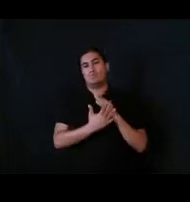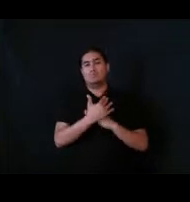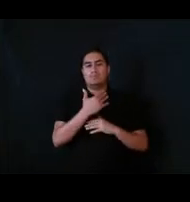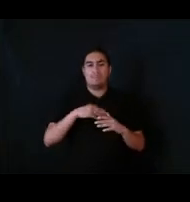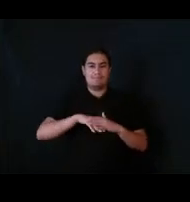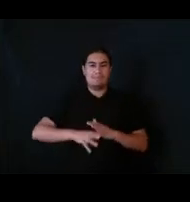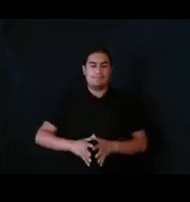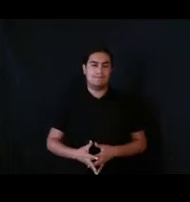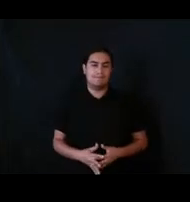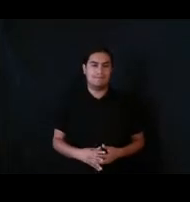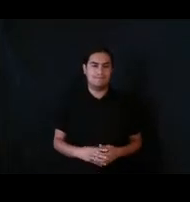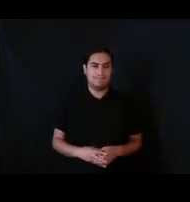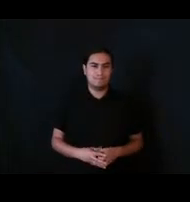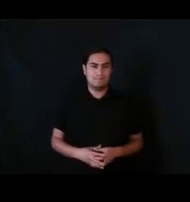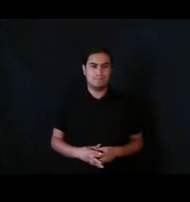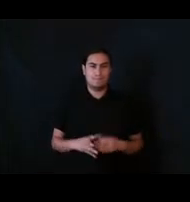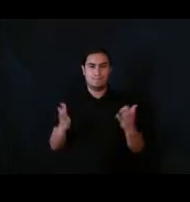next slide